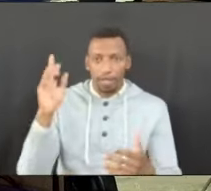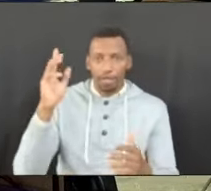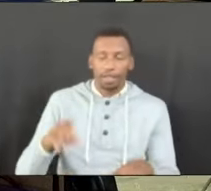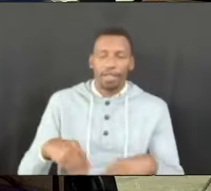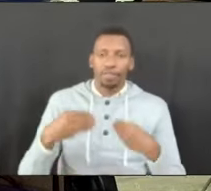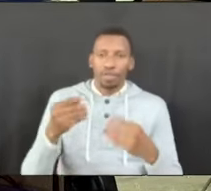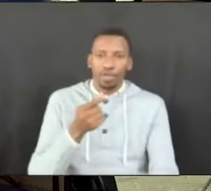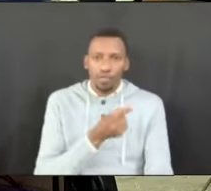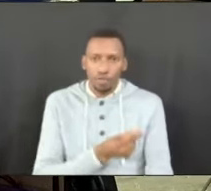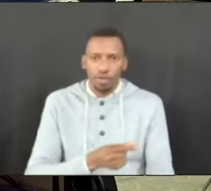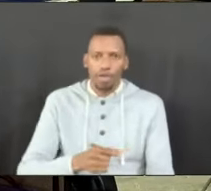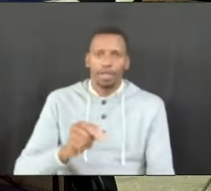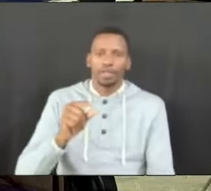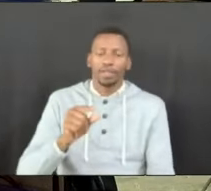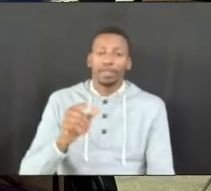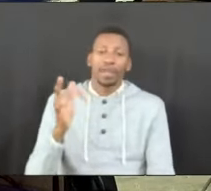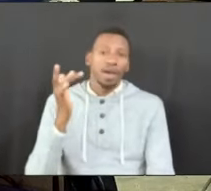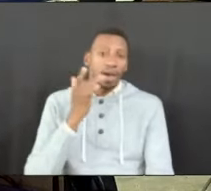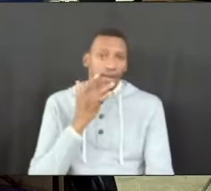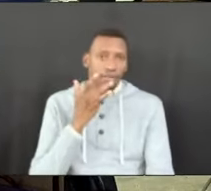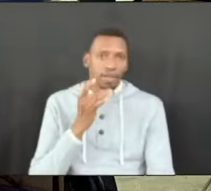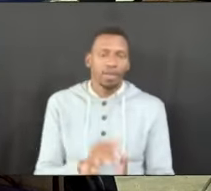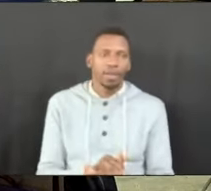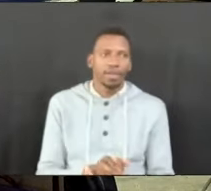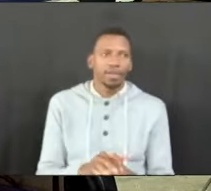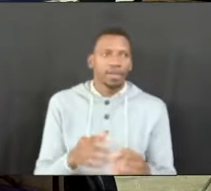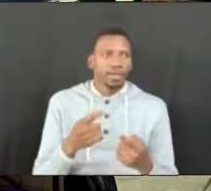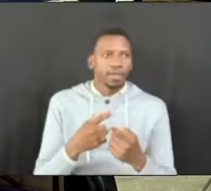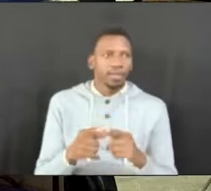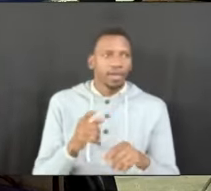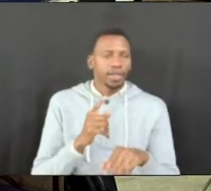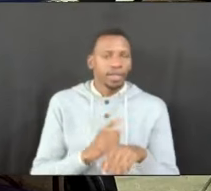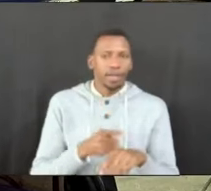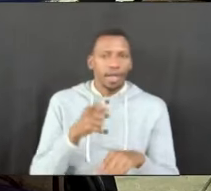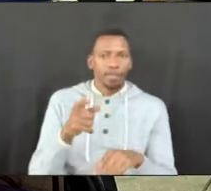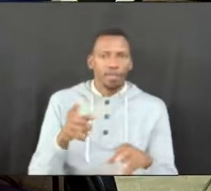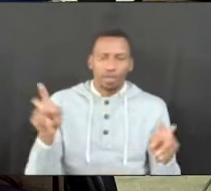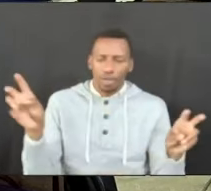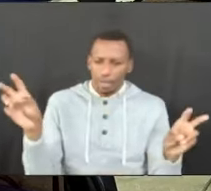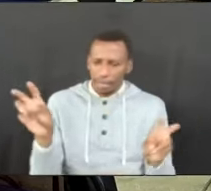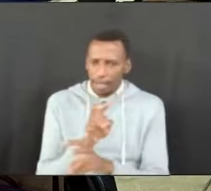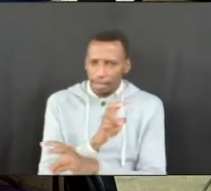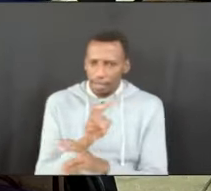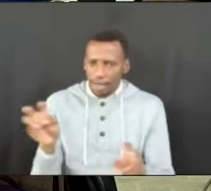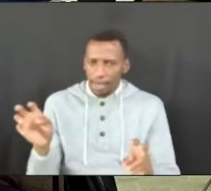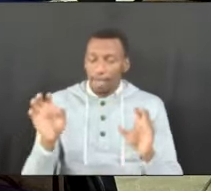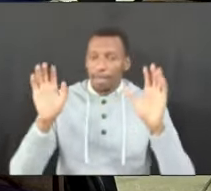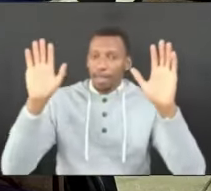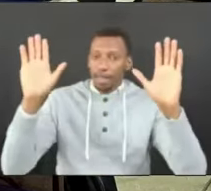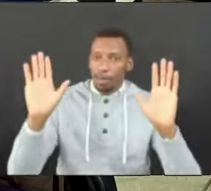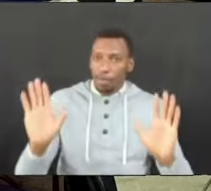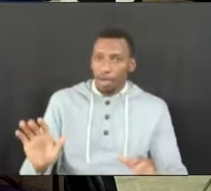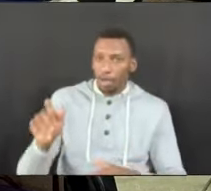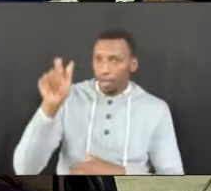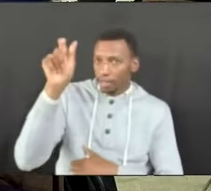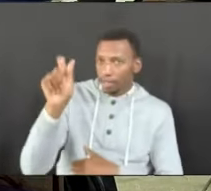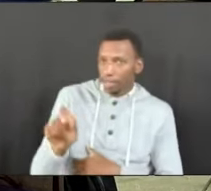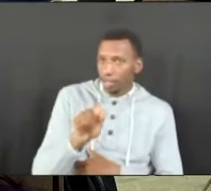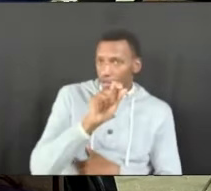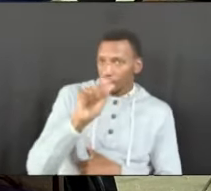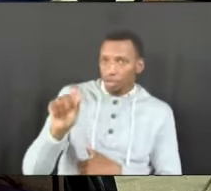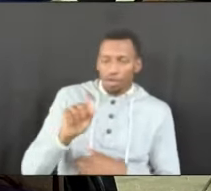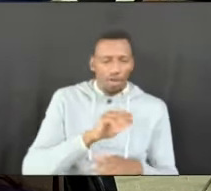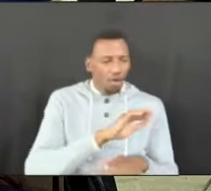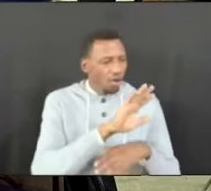you favor. But then the minute you survey the wondrous cross, all these things count